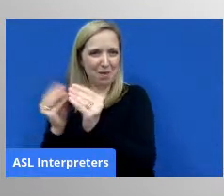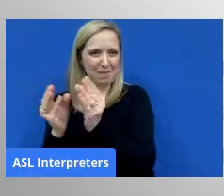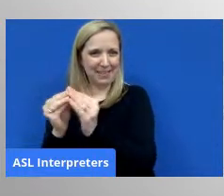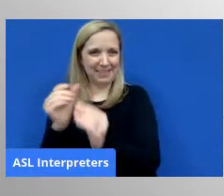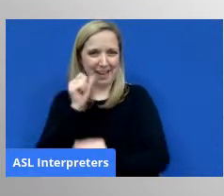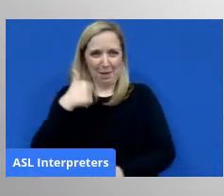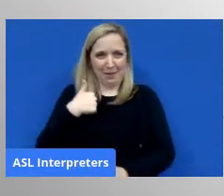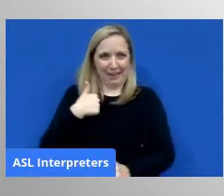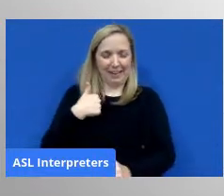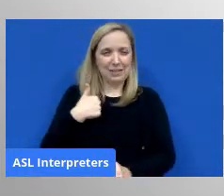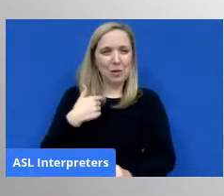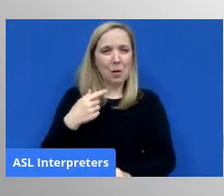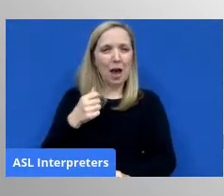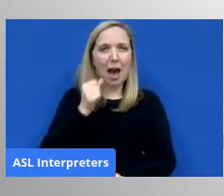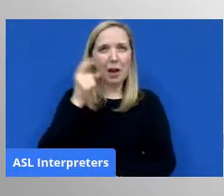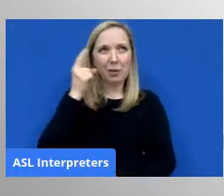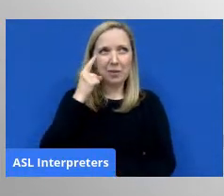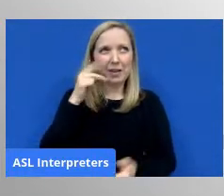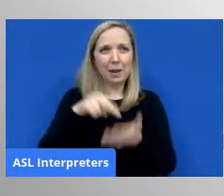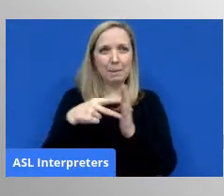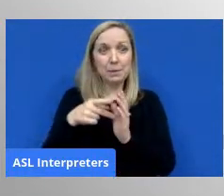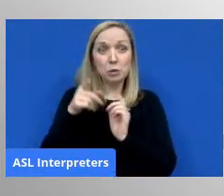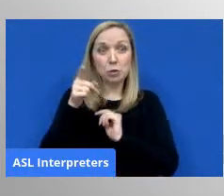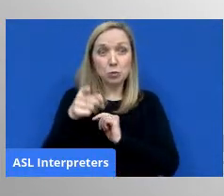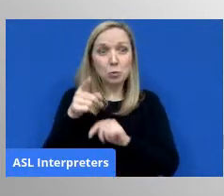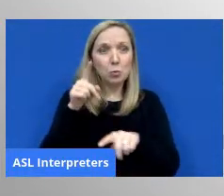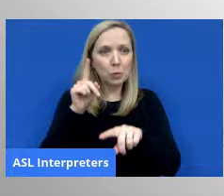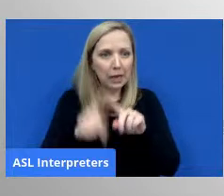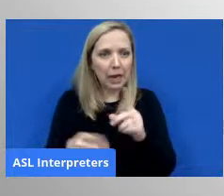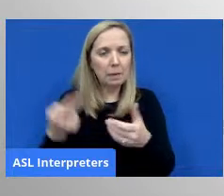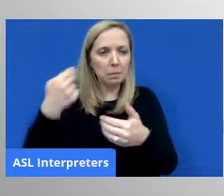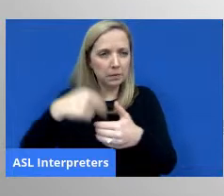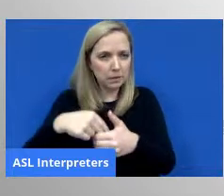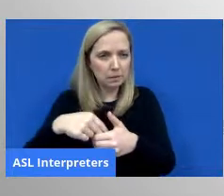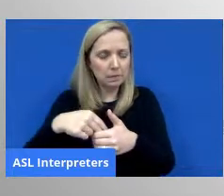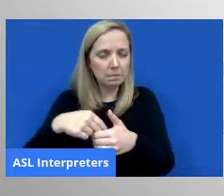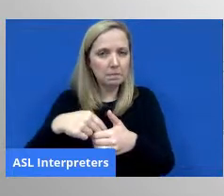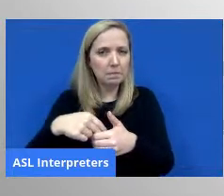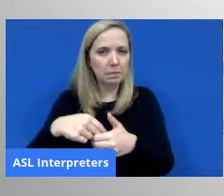it means that you won't be able to participate, particularly if we take some of these